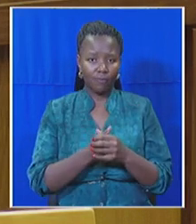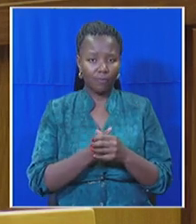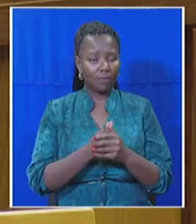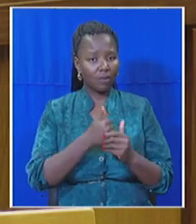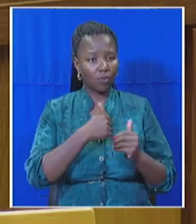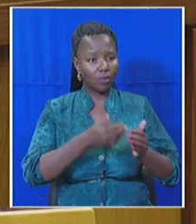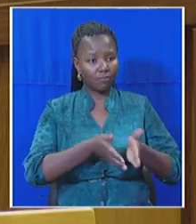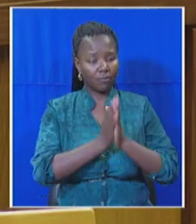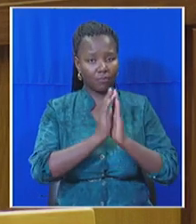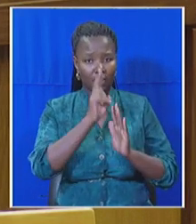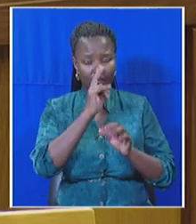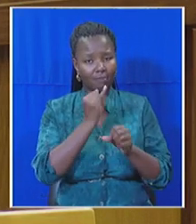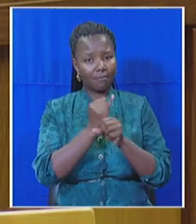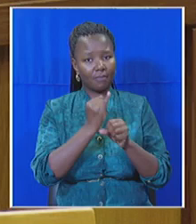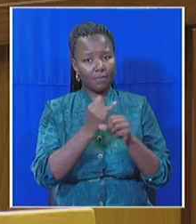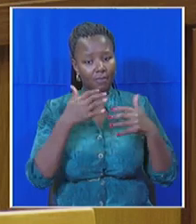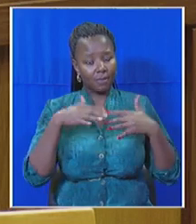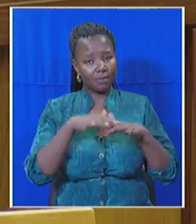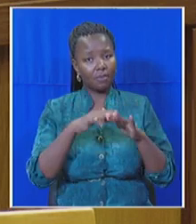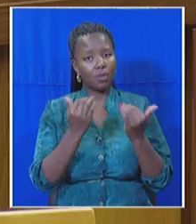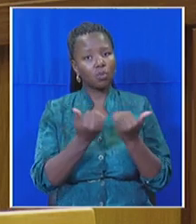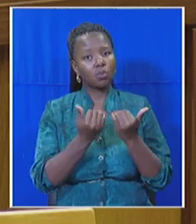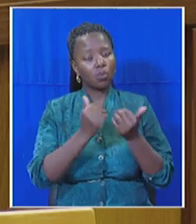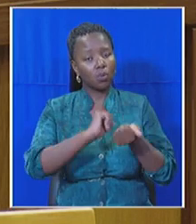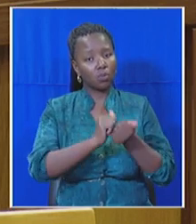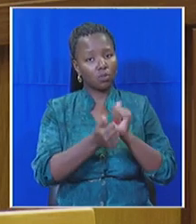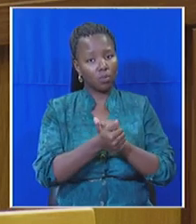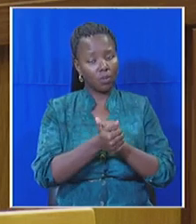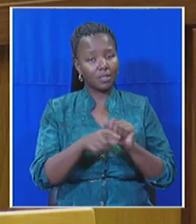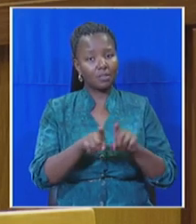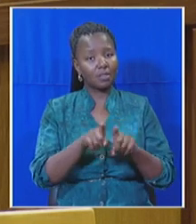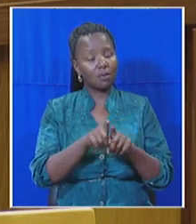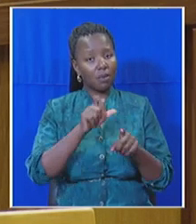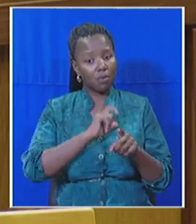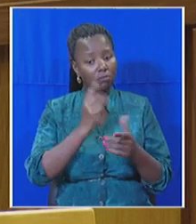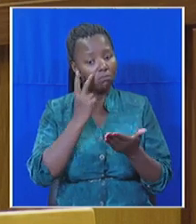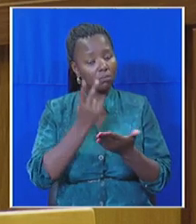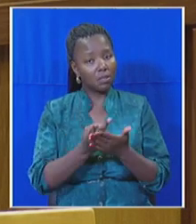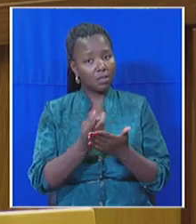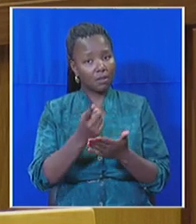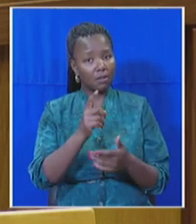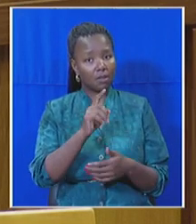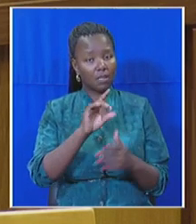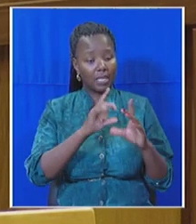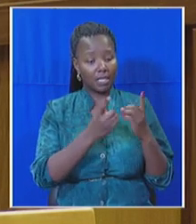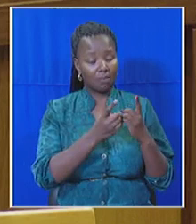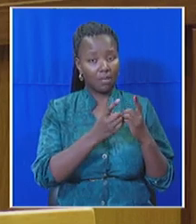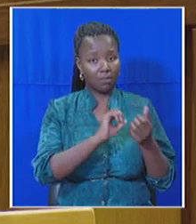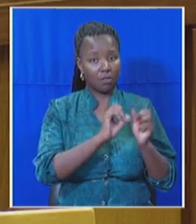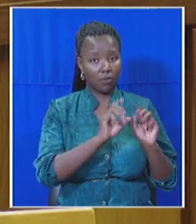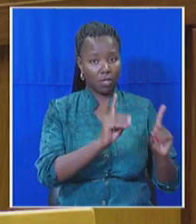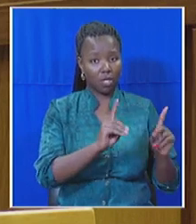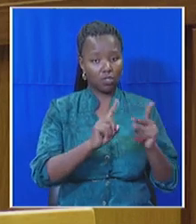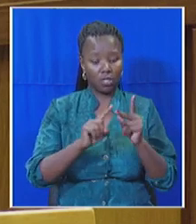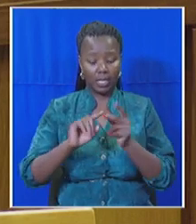an urgent implementation for school sports and want to see a memorandum of understanding of the Department of Sports and Recreation and Department of